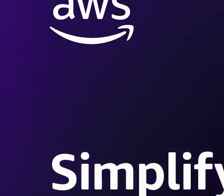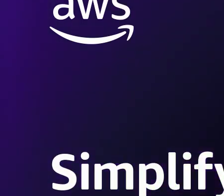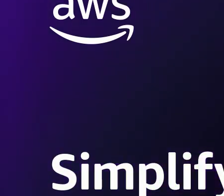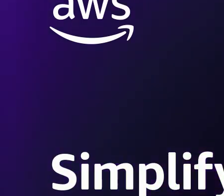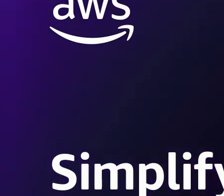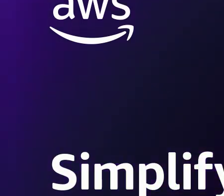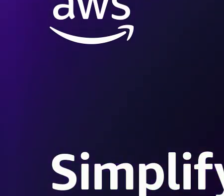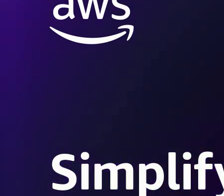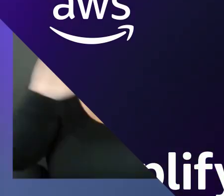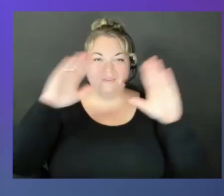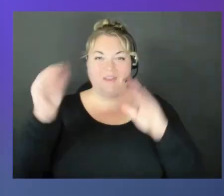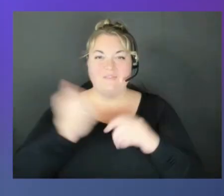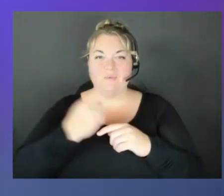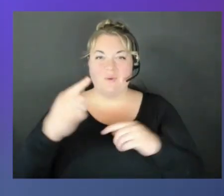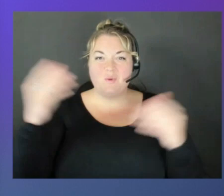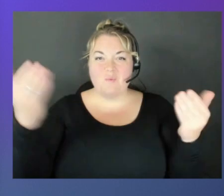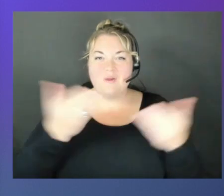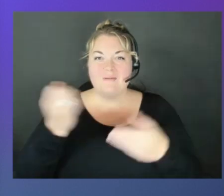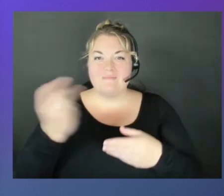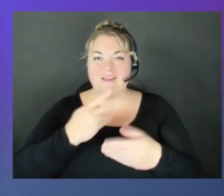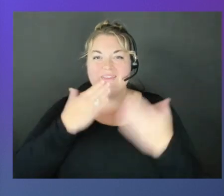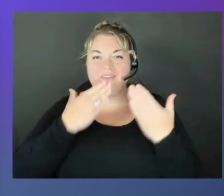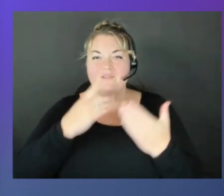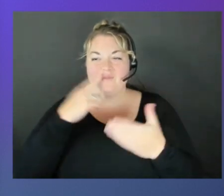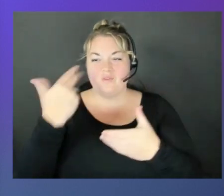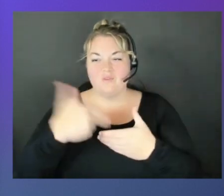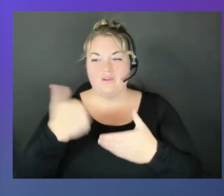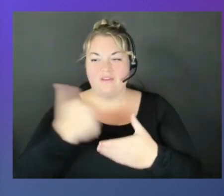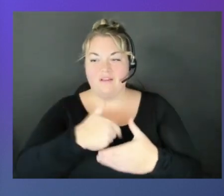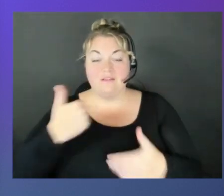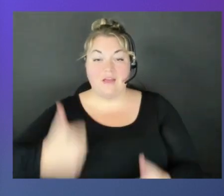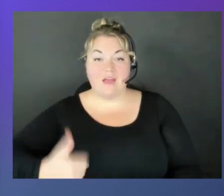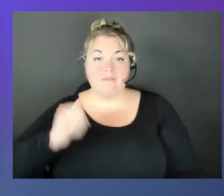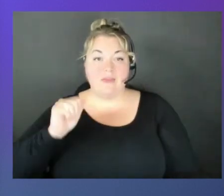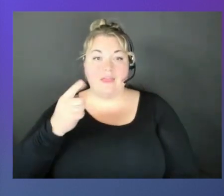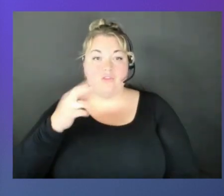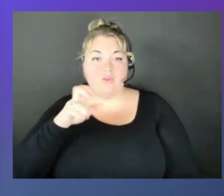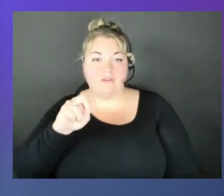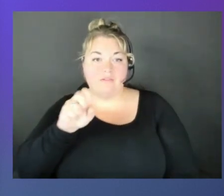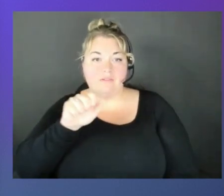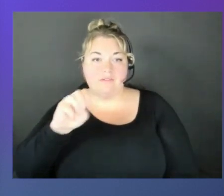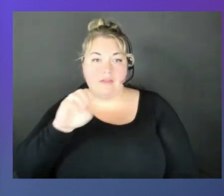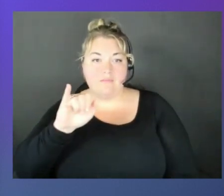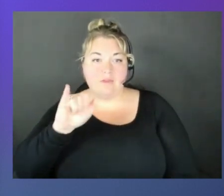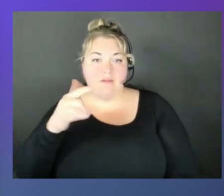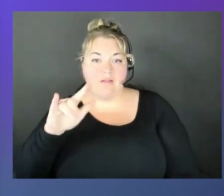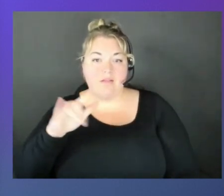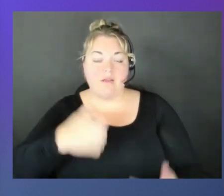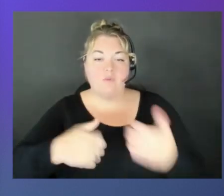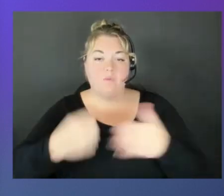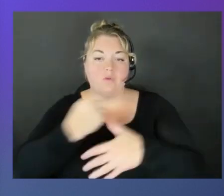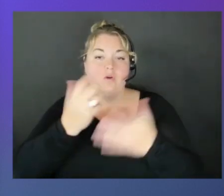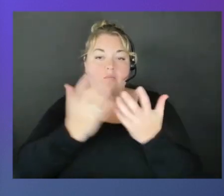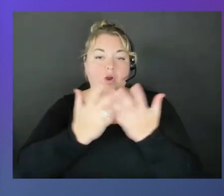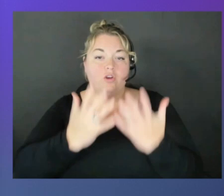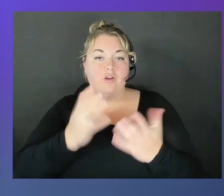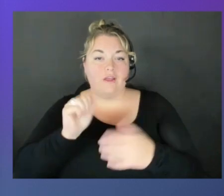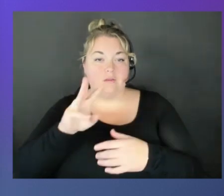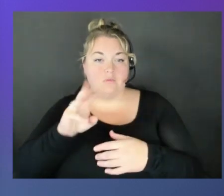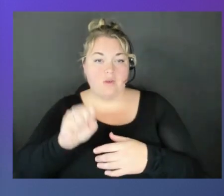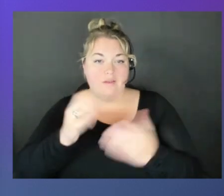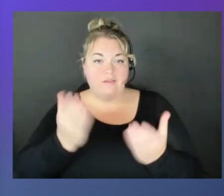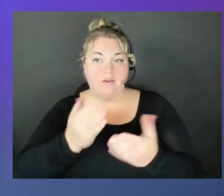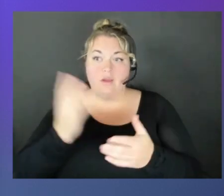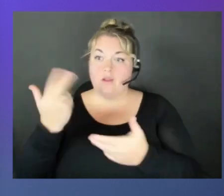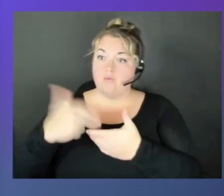Hey everyone, welcome back and thank you so much for joining us. My name is Adrian San Miguel. I'm a principal partner enterprise architect here at AWS, and I'm joined by a good friend of